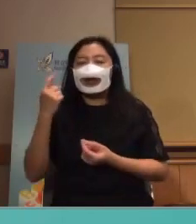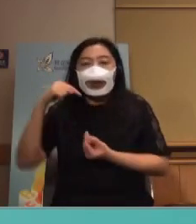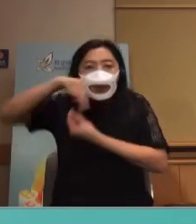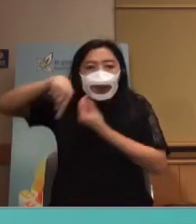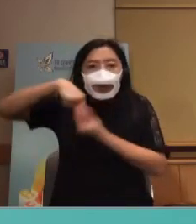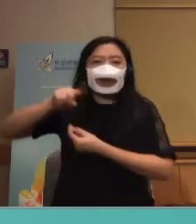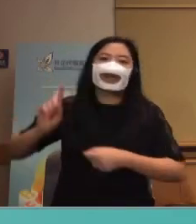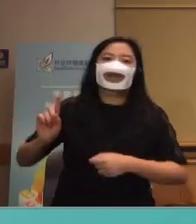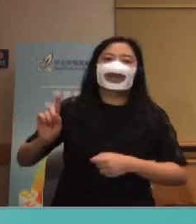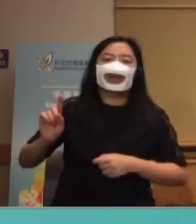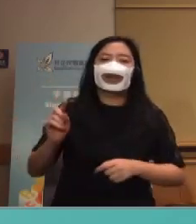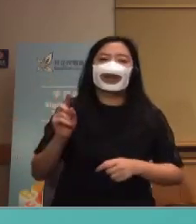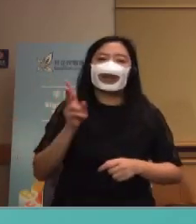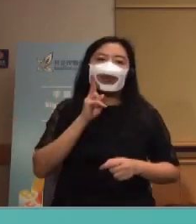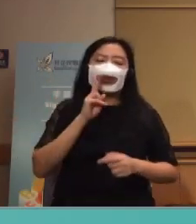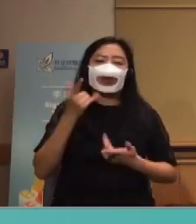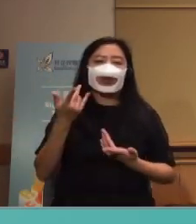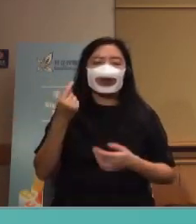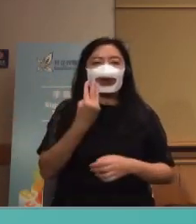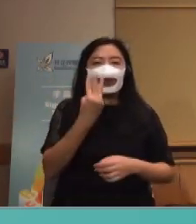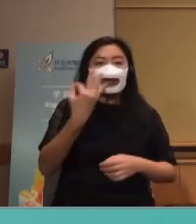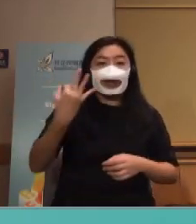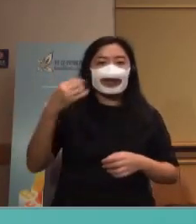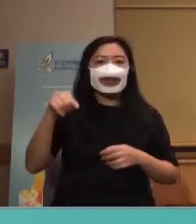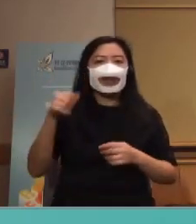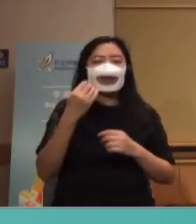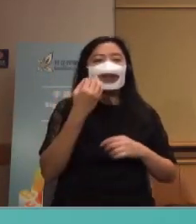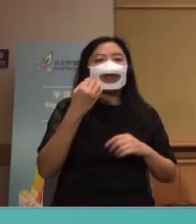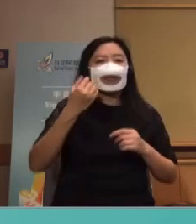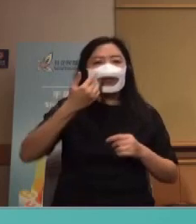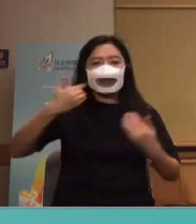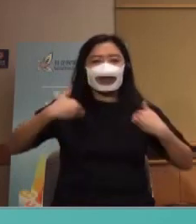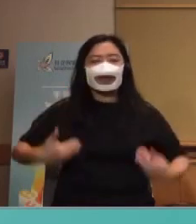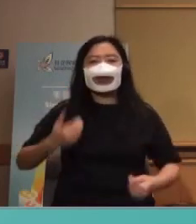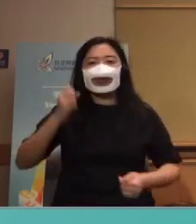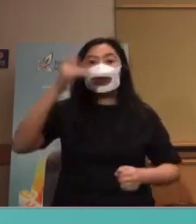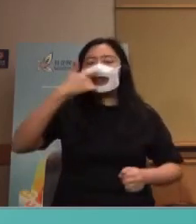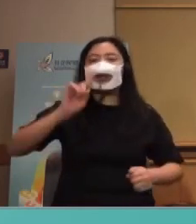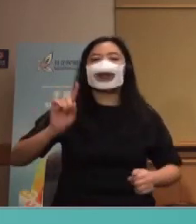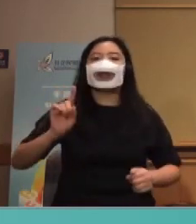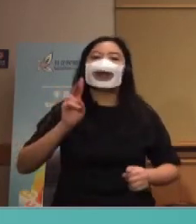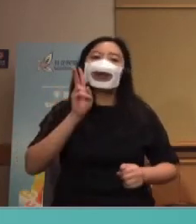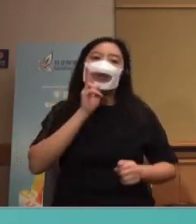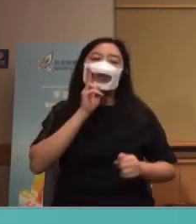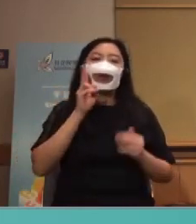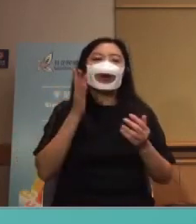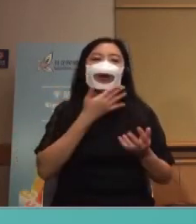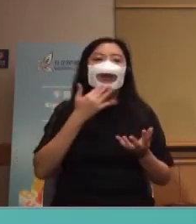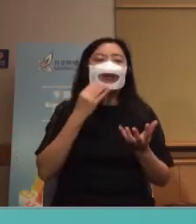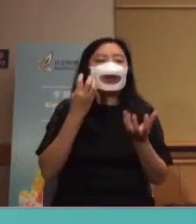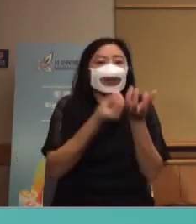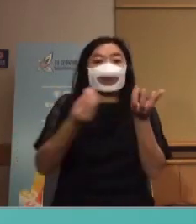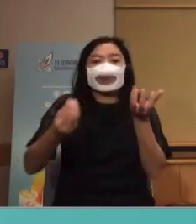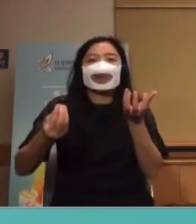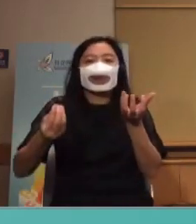even your like minorities into like Web3. So the reason why I'm saying it because like all these like